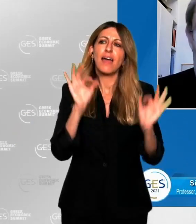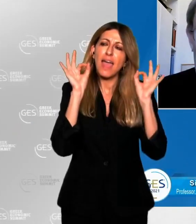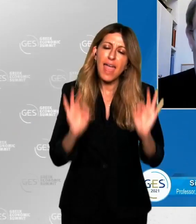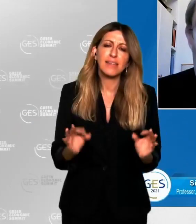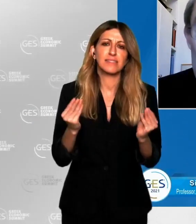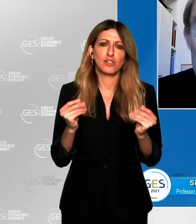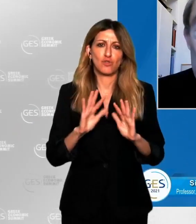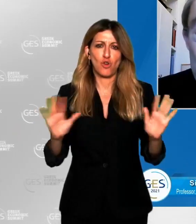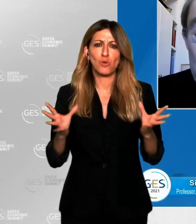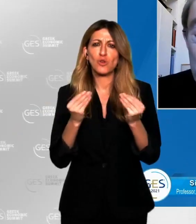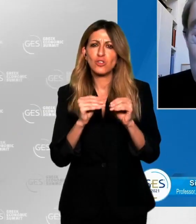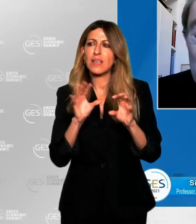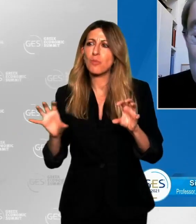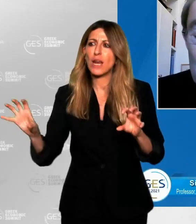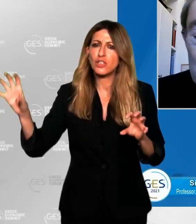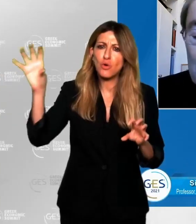we see them becoming